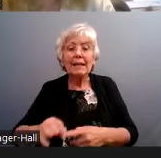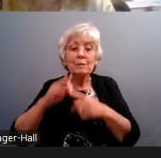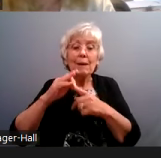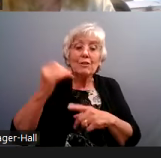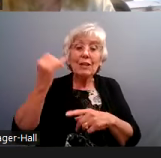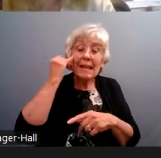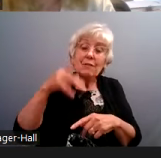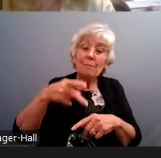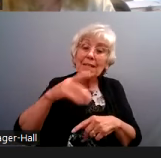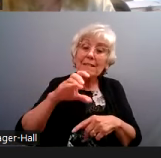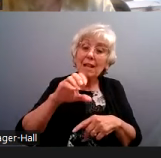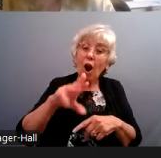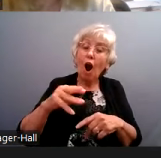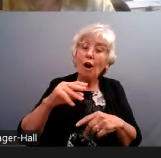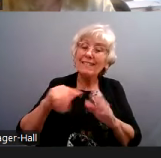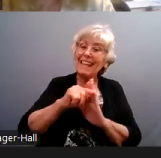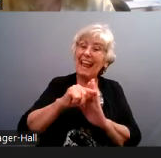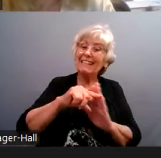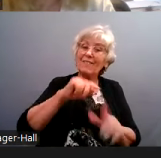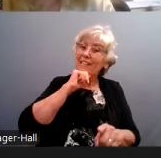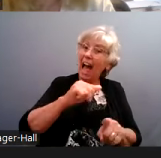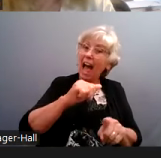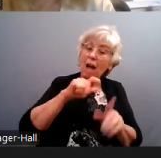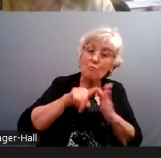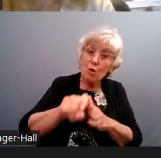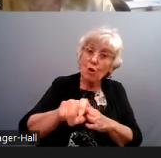negative, other causes of the hair loss.